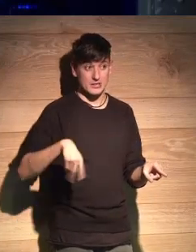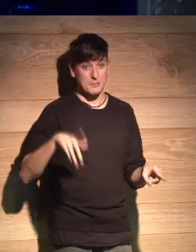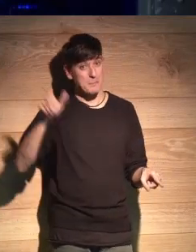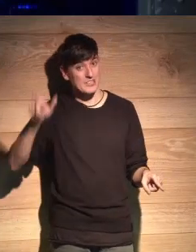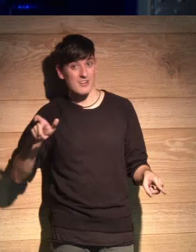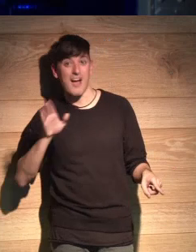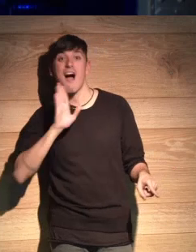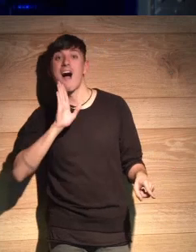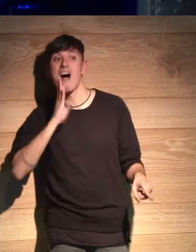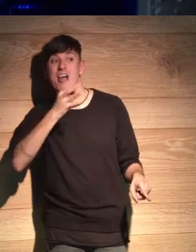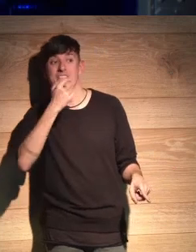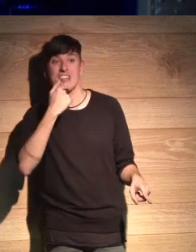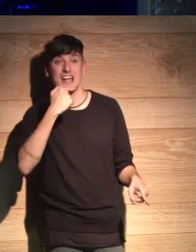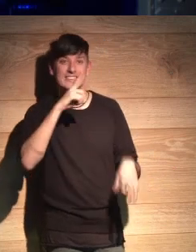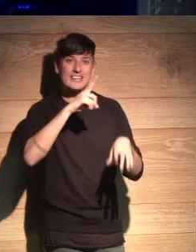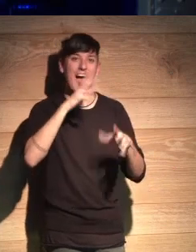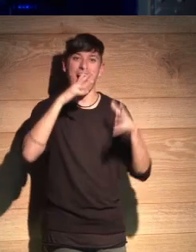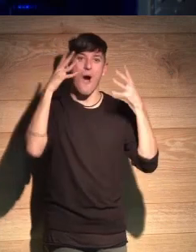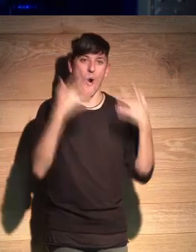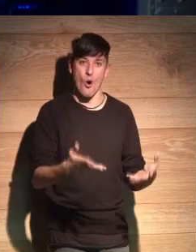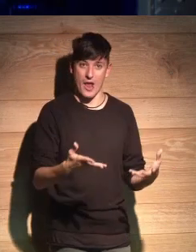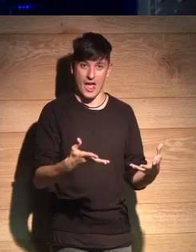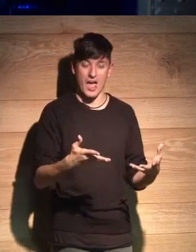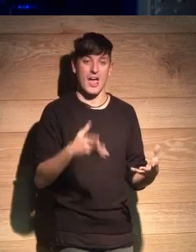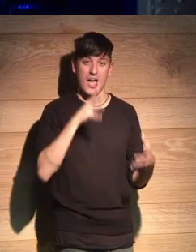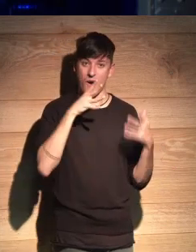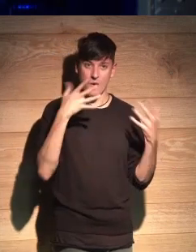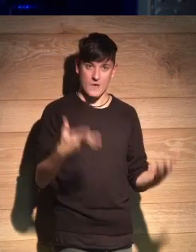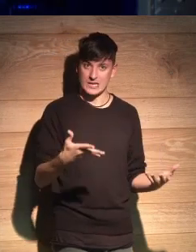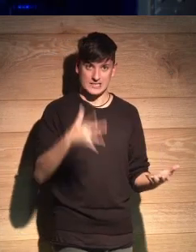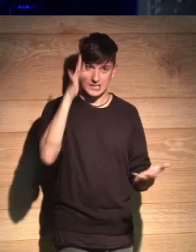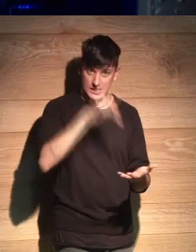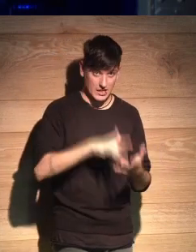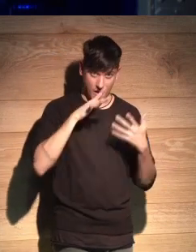The previous speaker said this. The time is now.